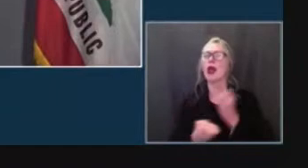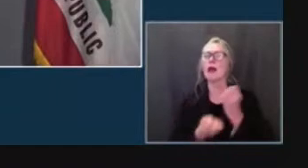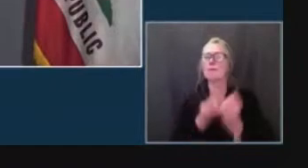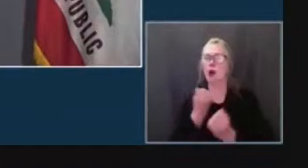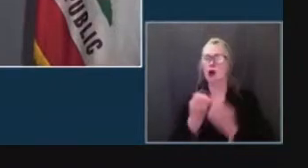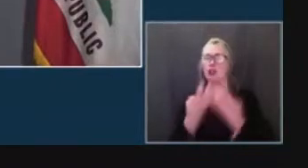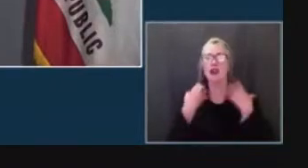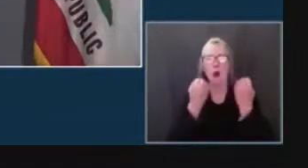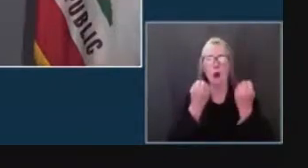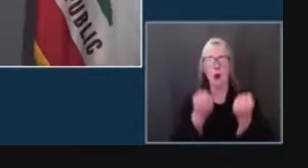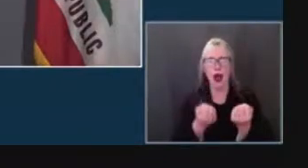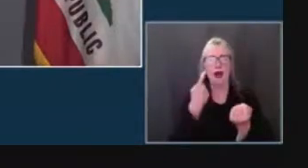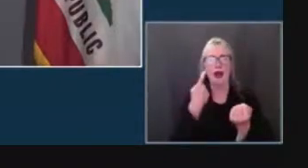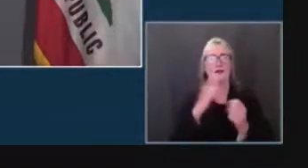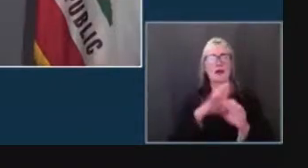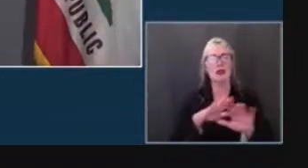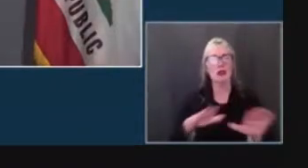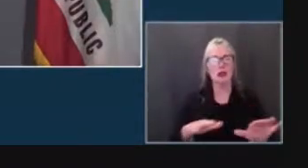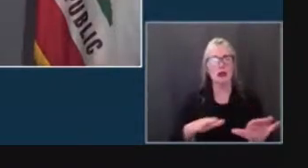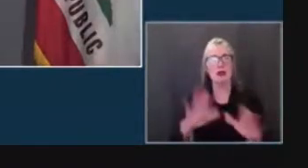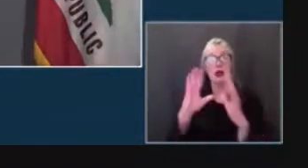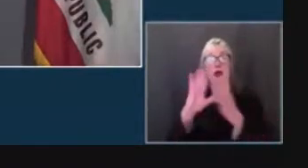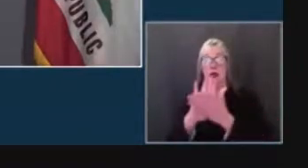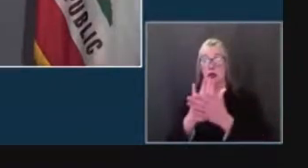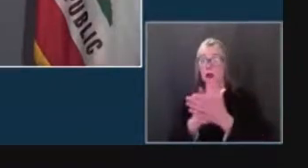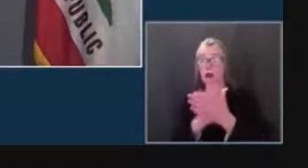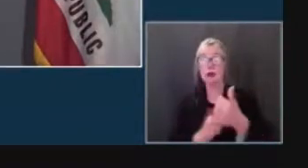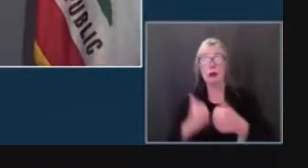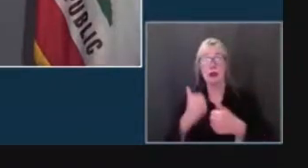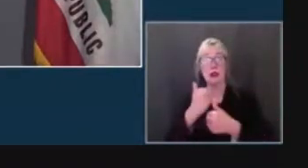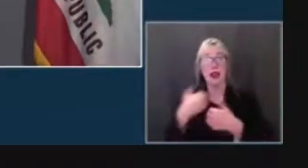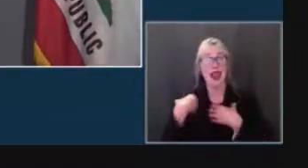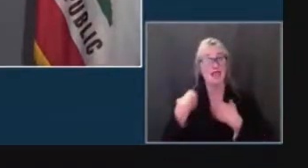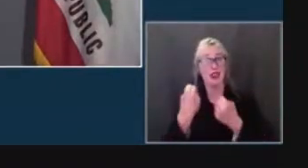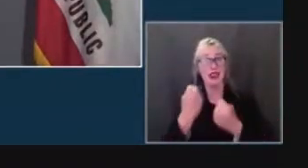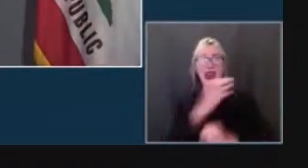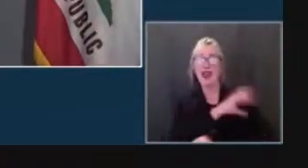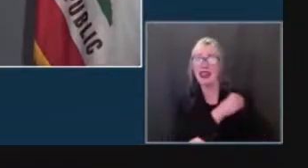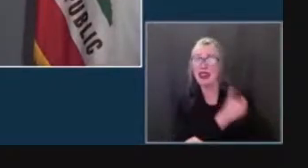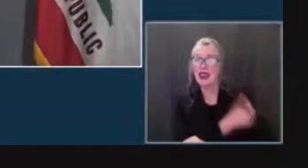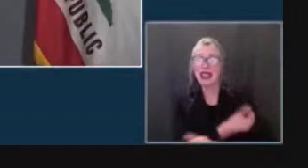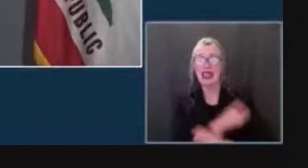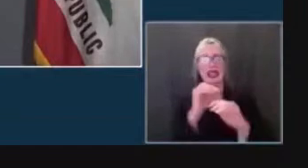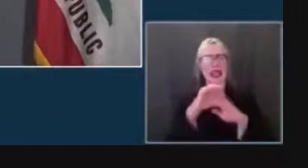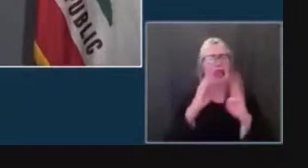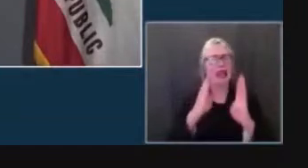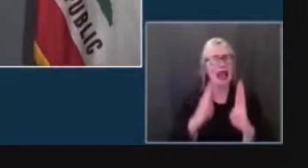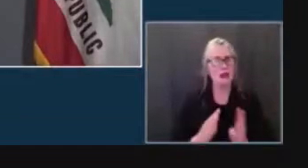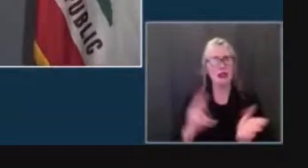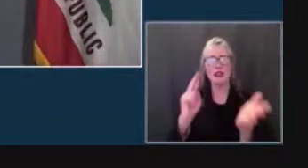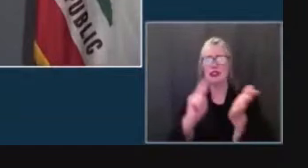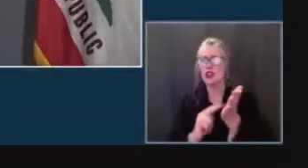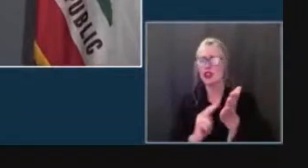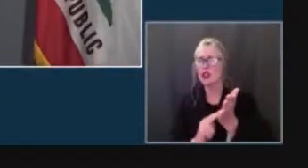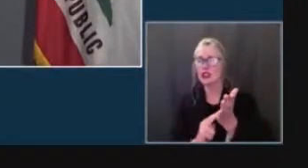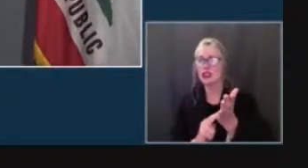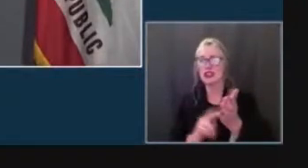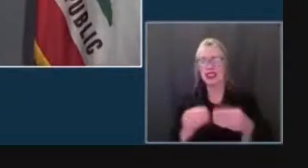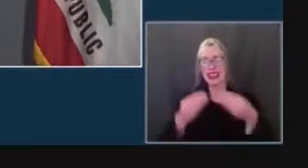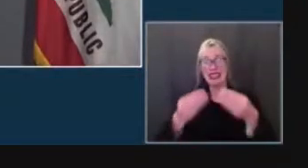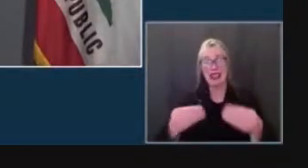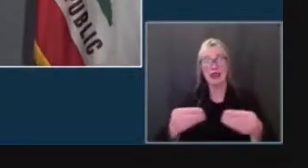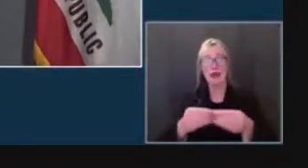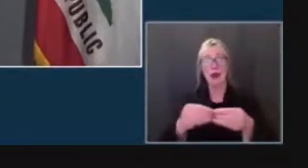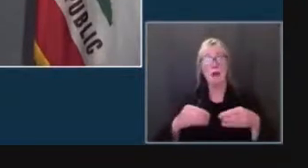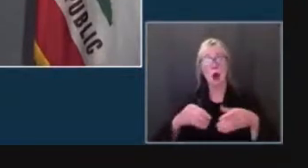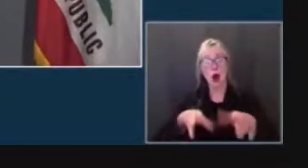that prioritize health clinics, school counselors, and nurses, as well as expand learning opportunities, after school